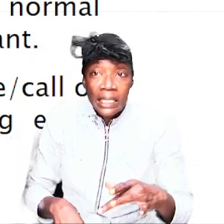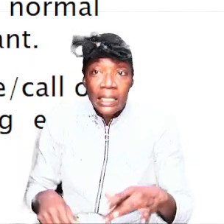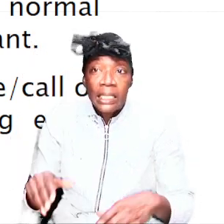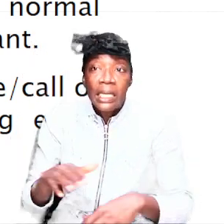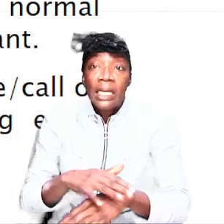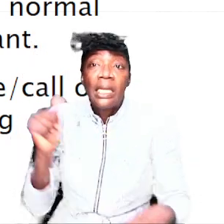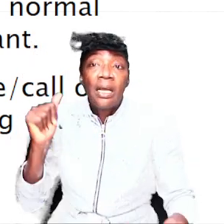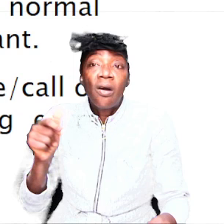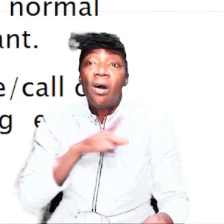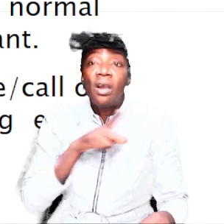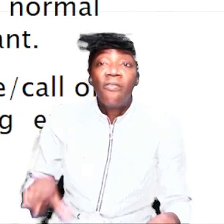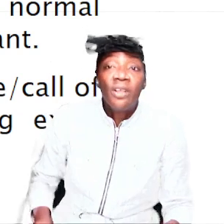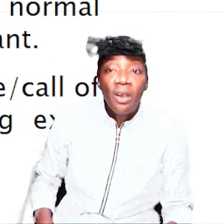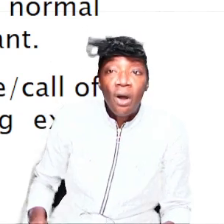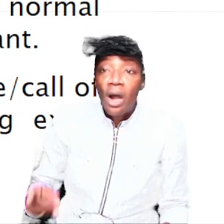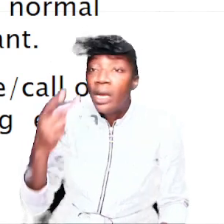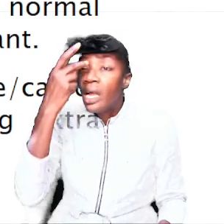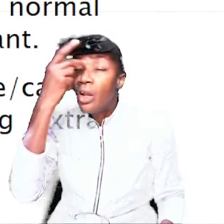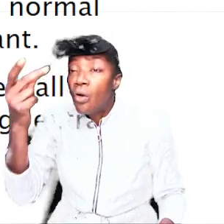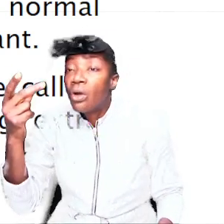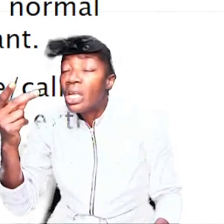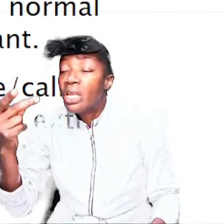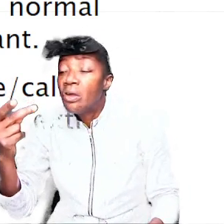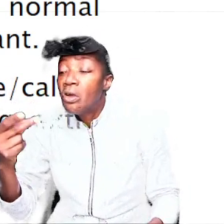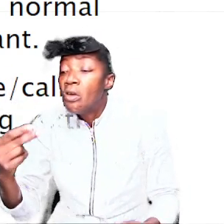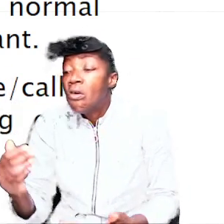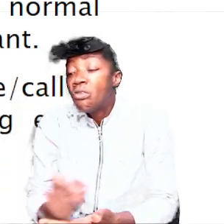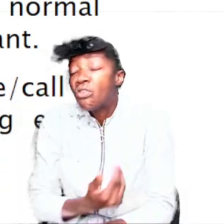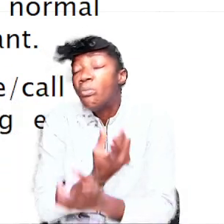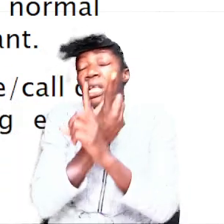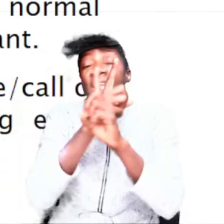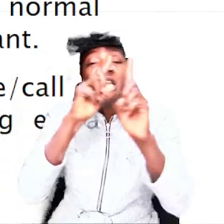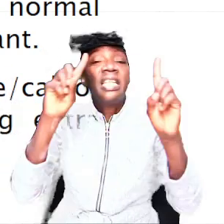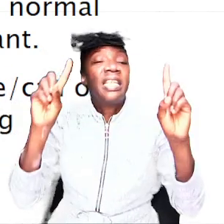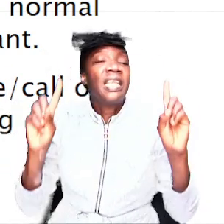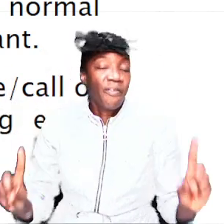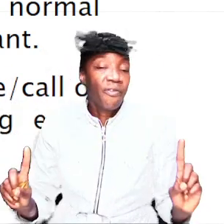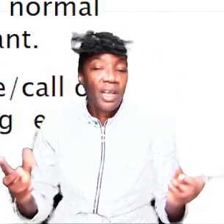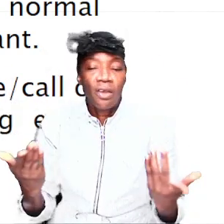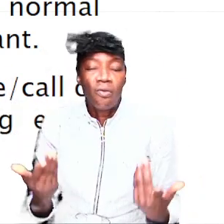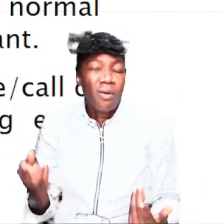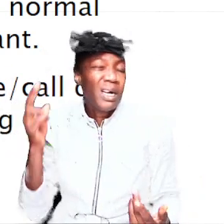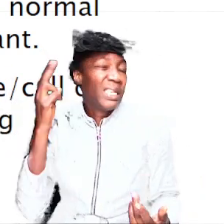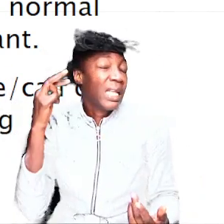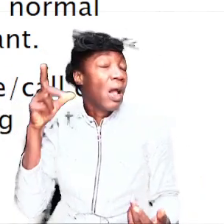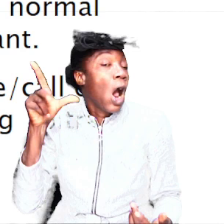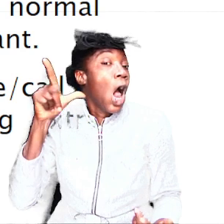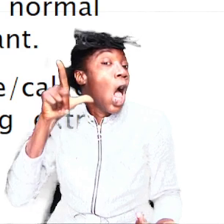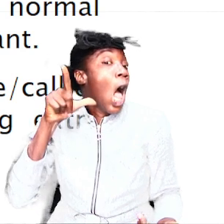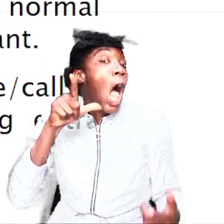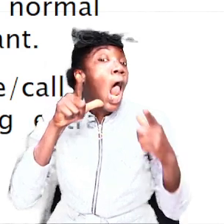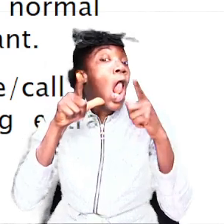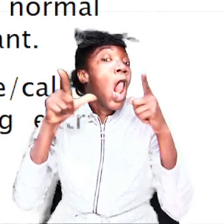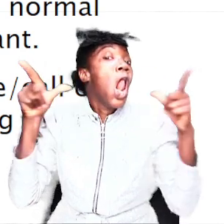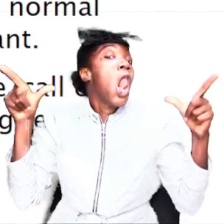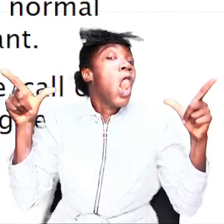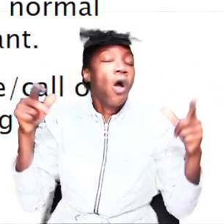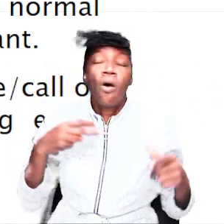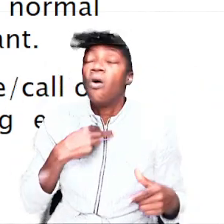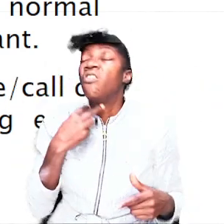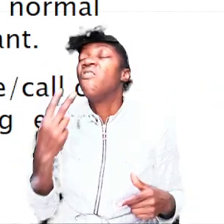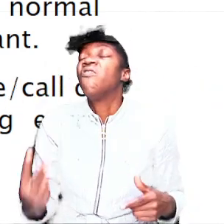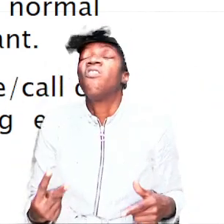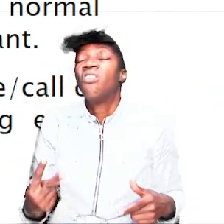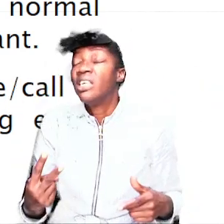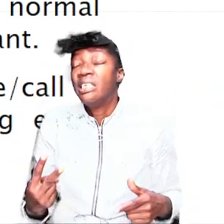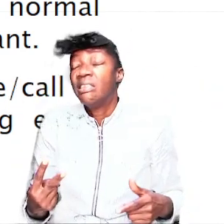are looking for something extraordinary. They are looking to hear a loud voice. They are looking, you know, for some